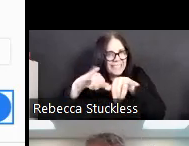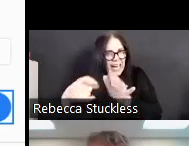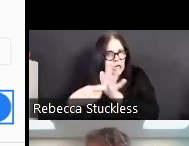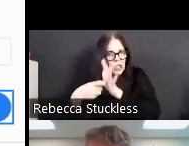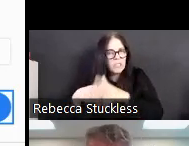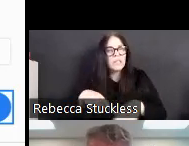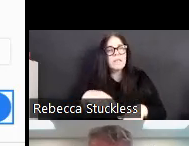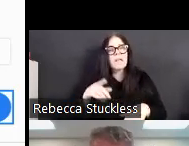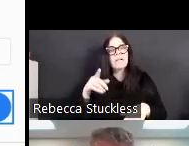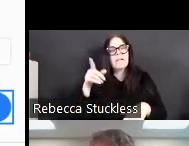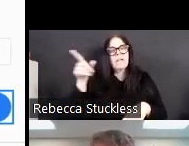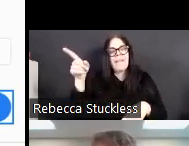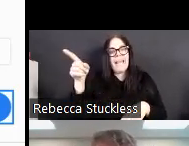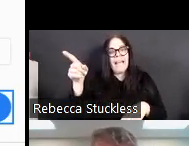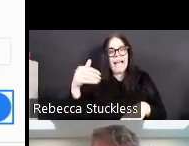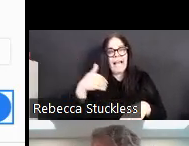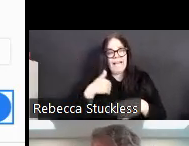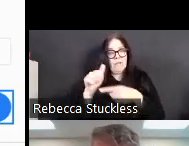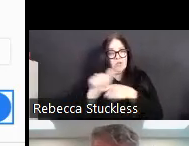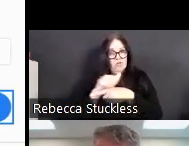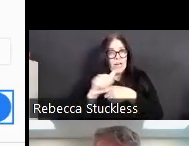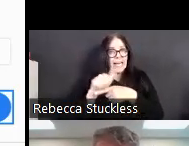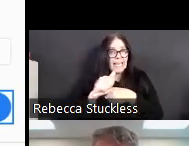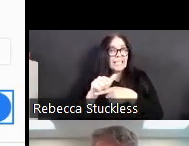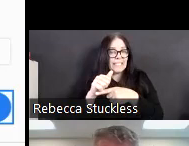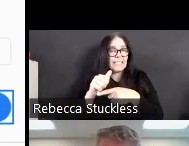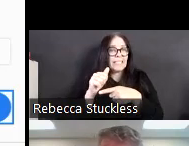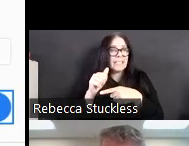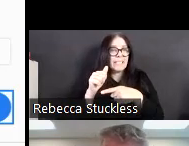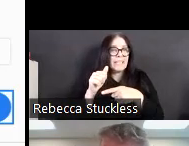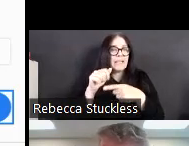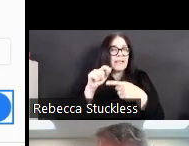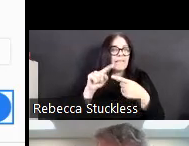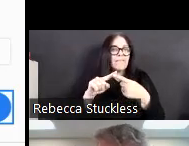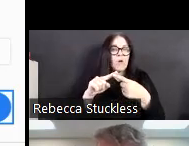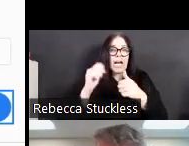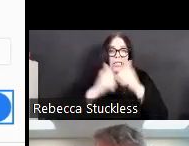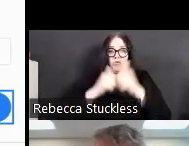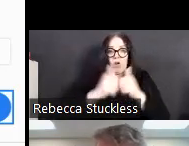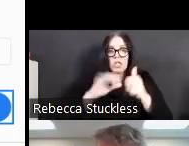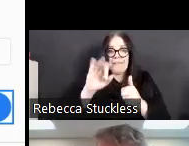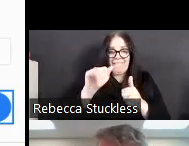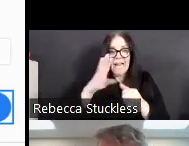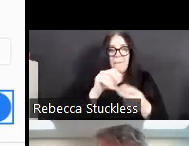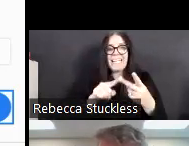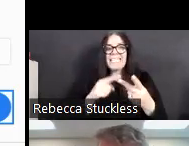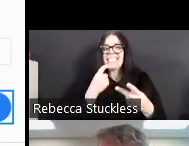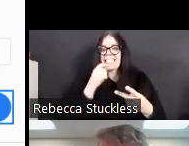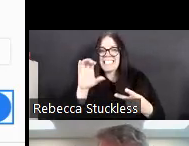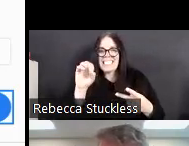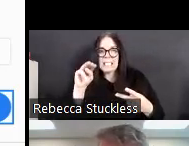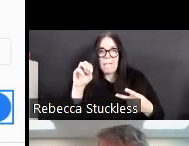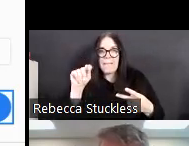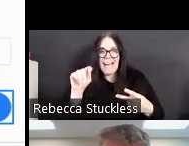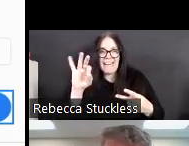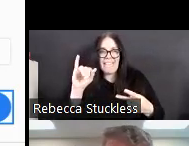two apprenticeships that they train for. So construction craft and cement finisher. And if I had the ability to scroll through,